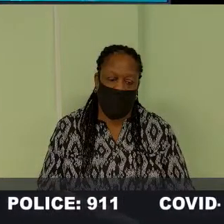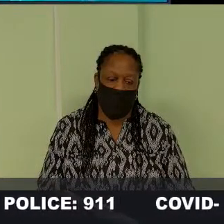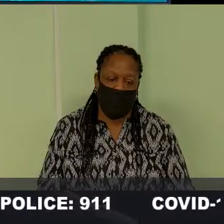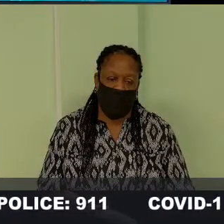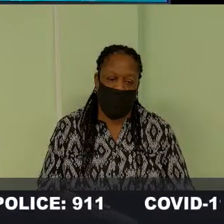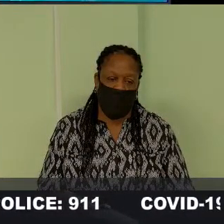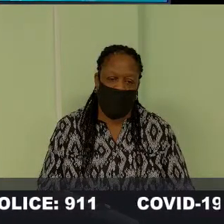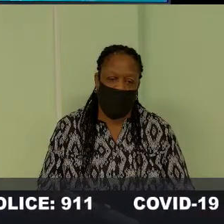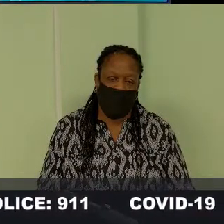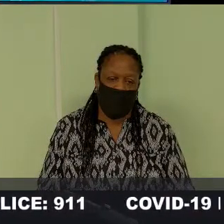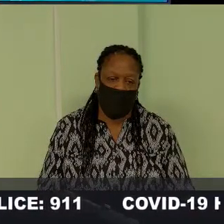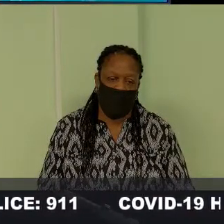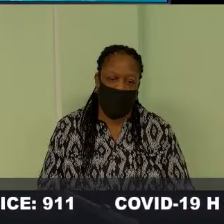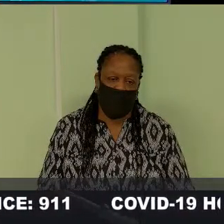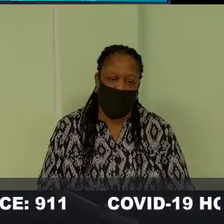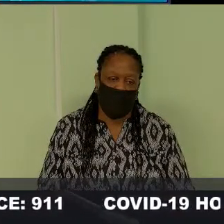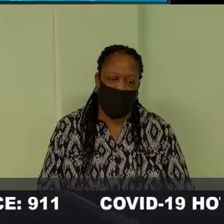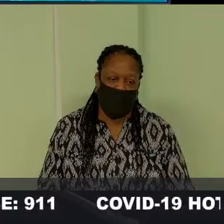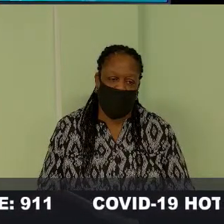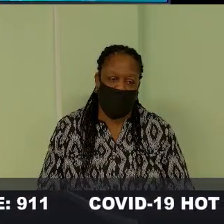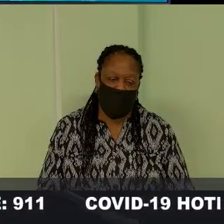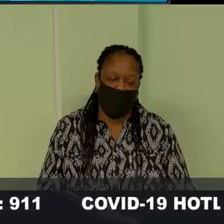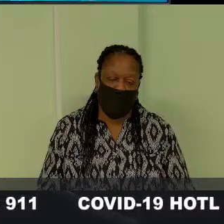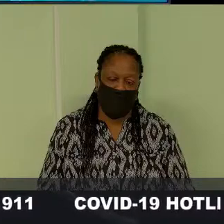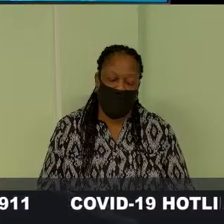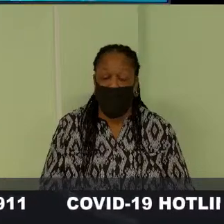get a balanced opinion.